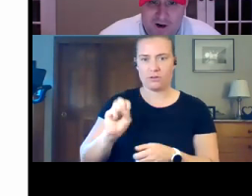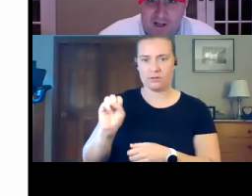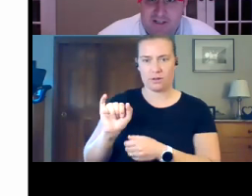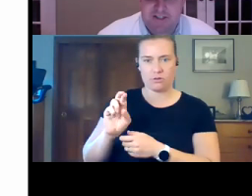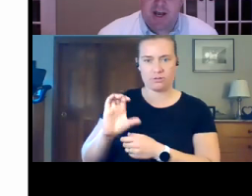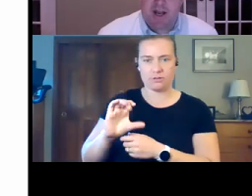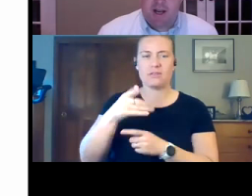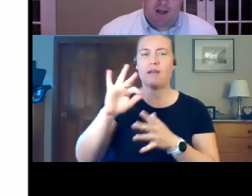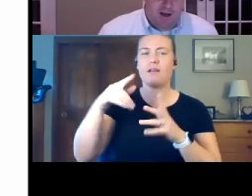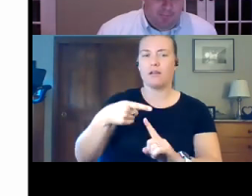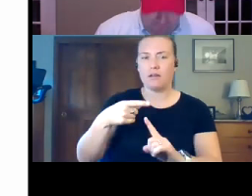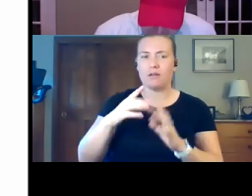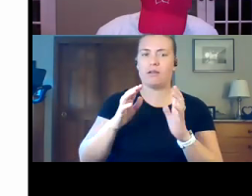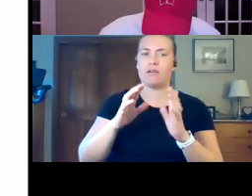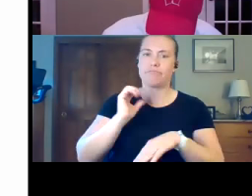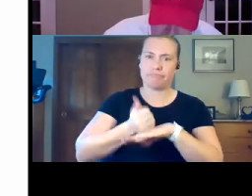for studying